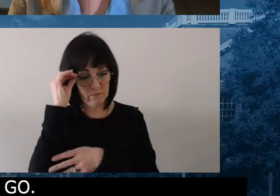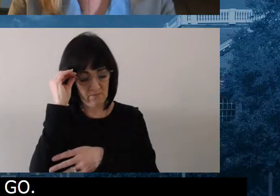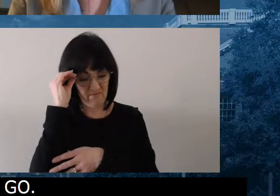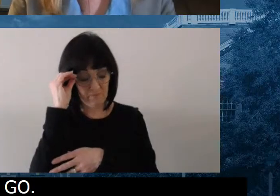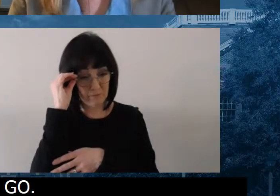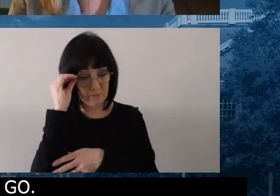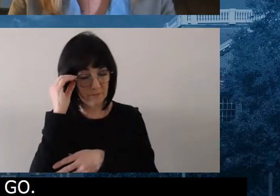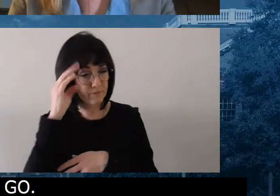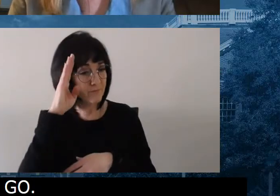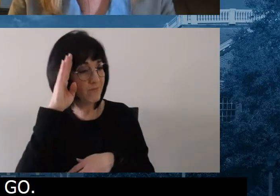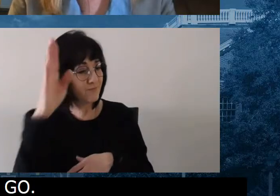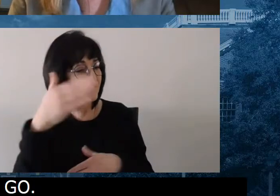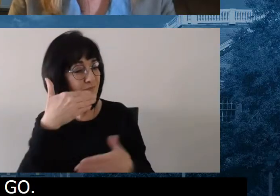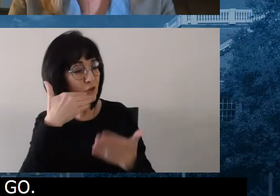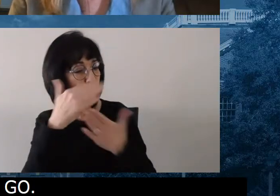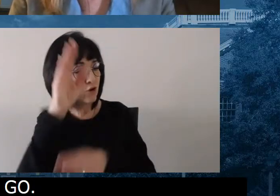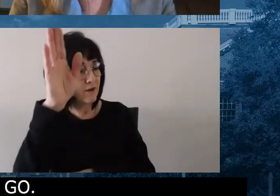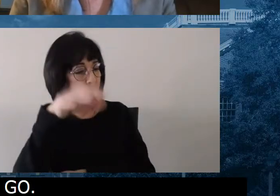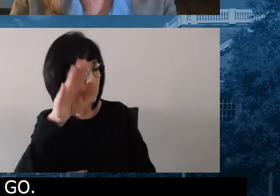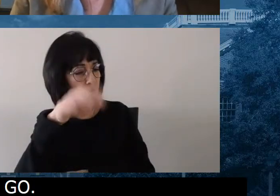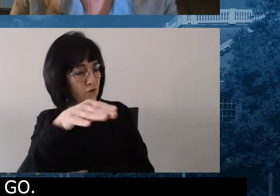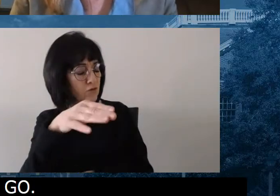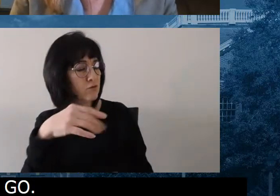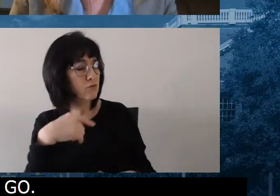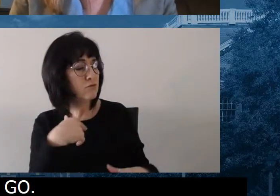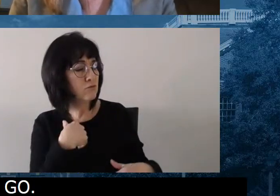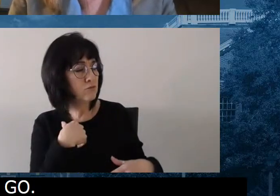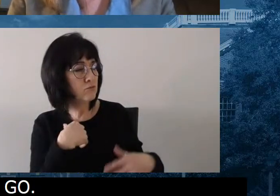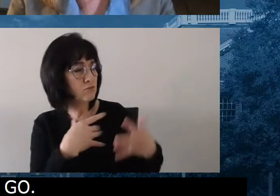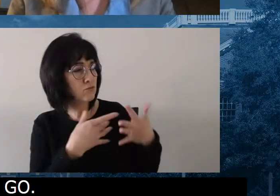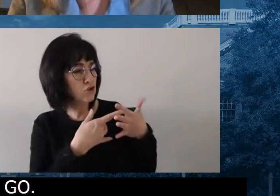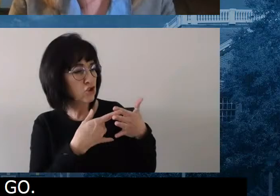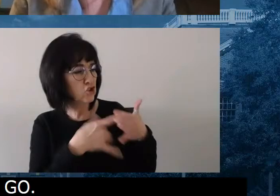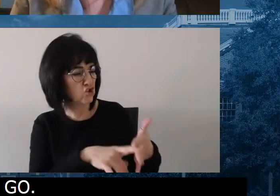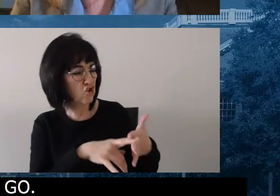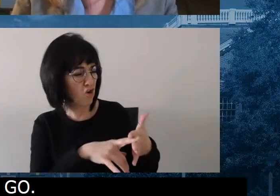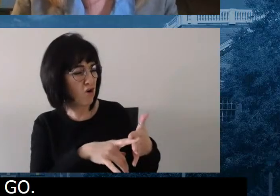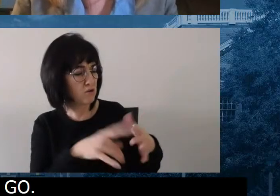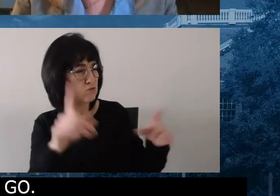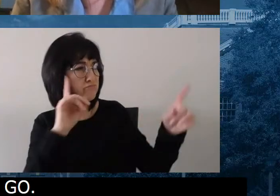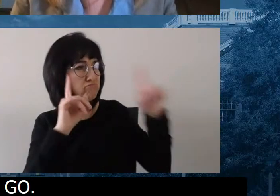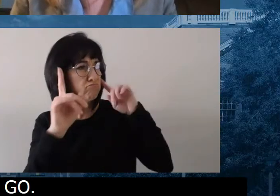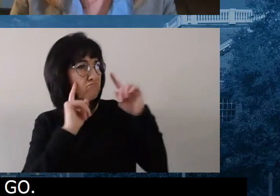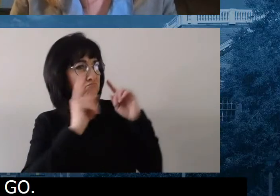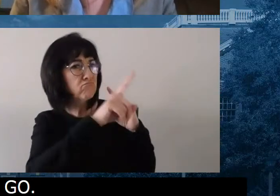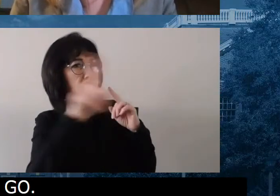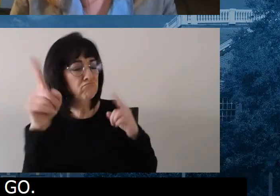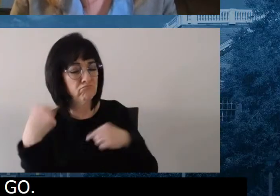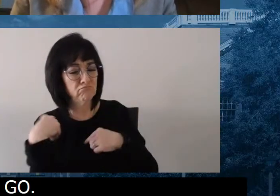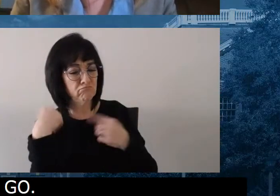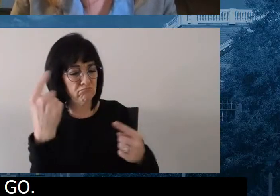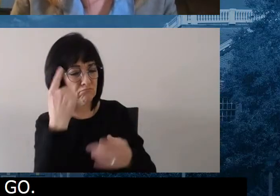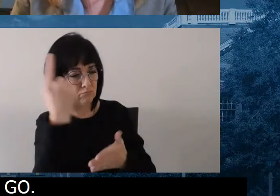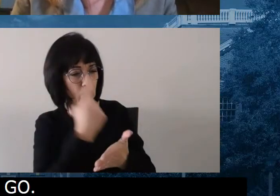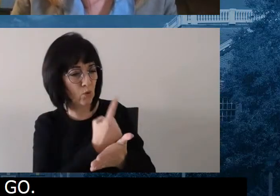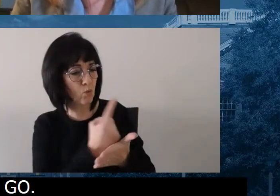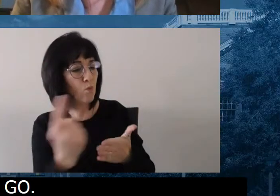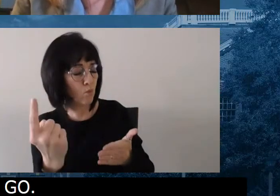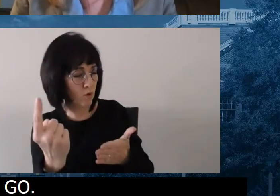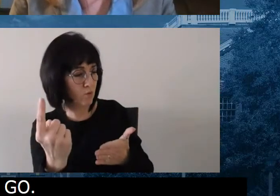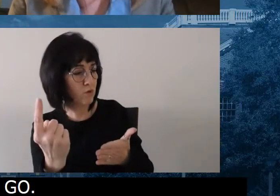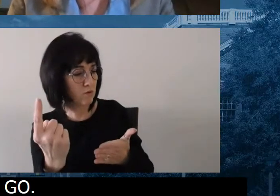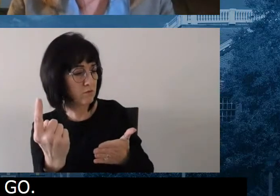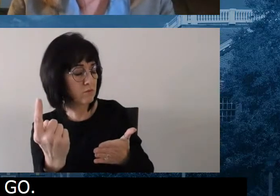Good afternoon, everyone. We've started to hear, probably in the past week, just since the vaccine process changed a little bit,